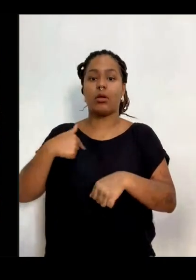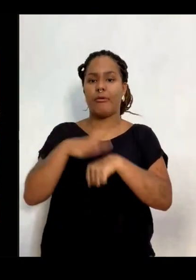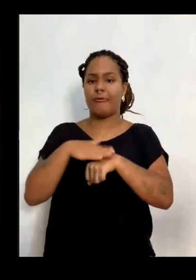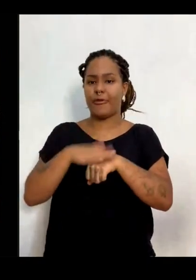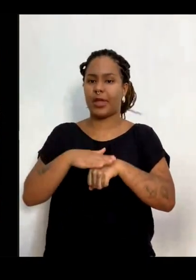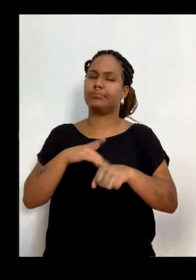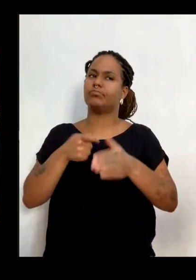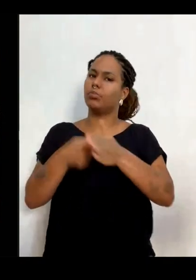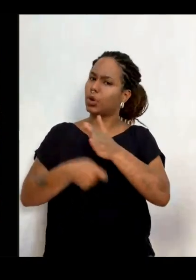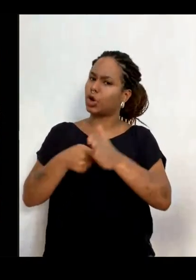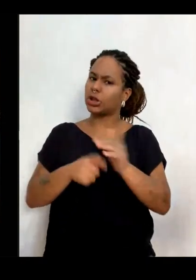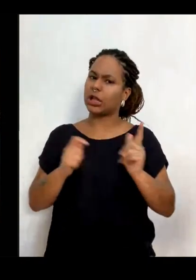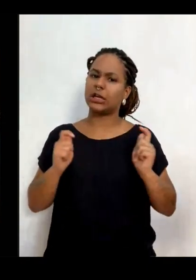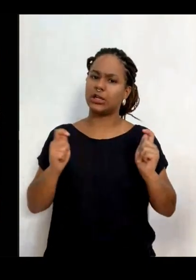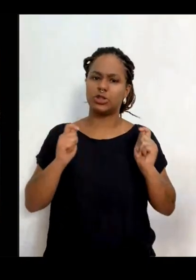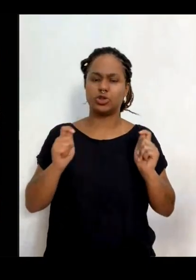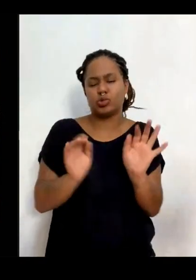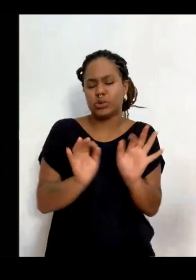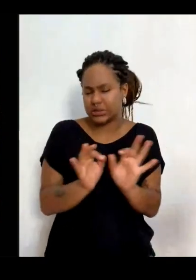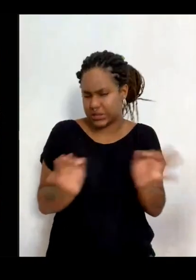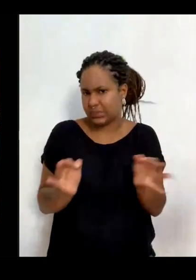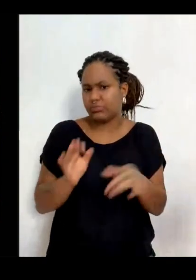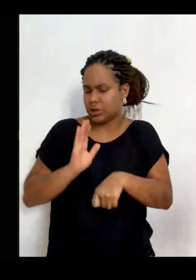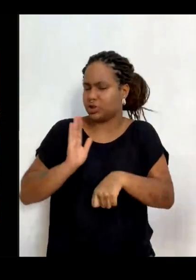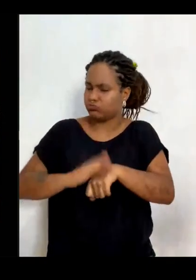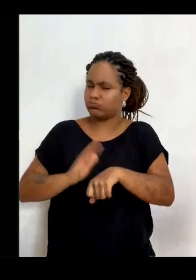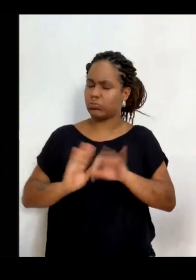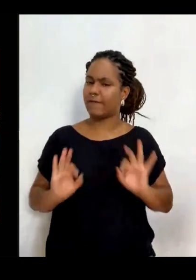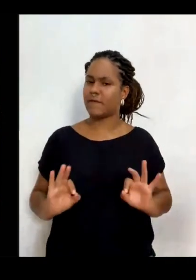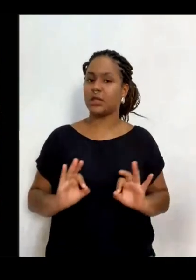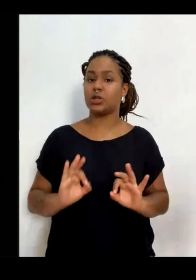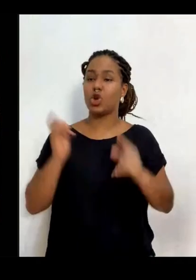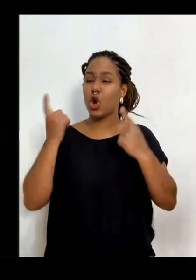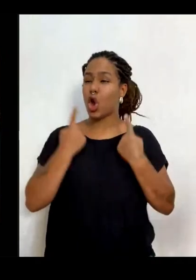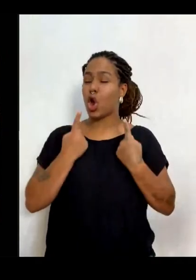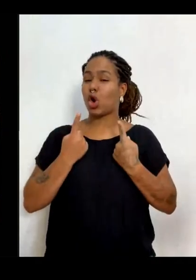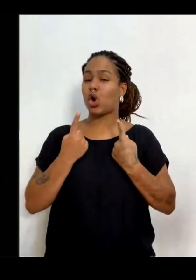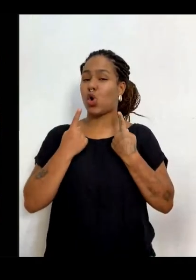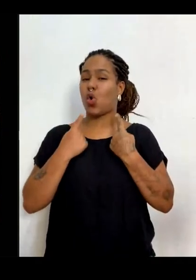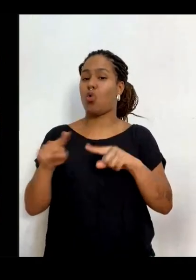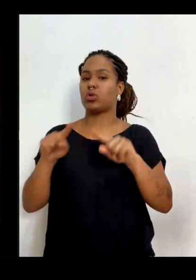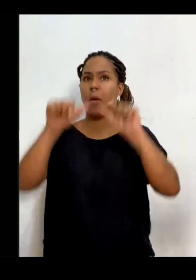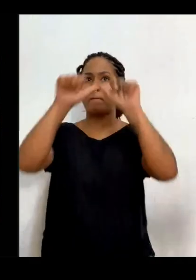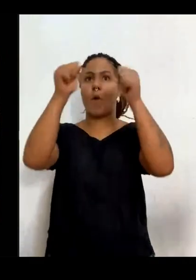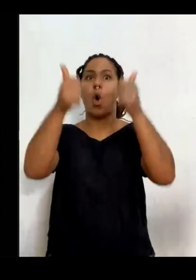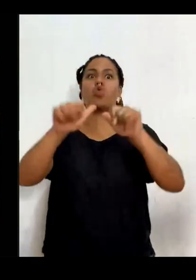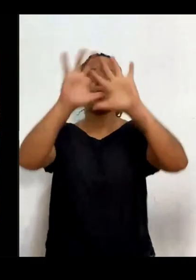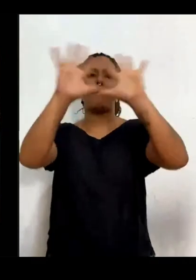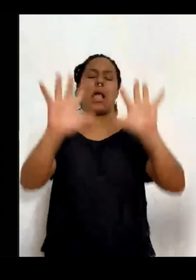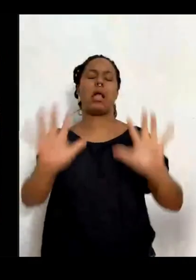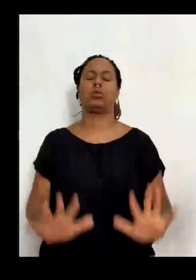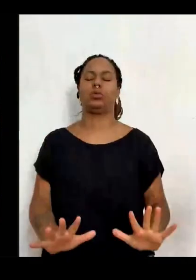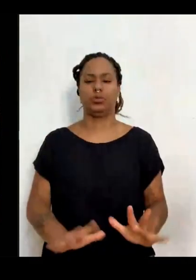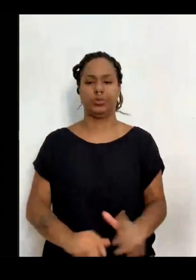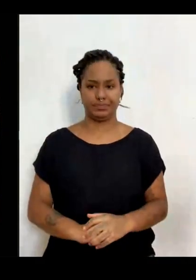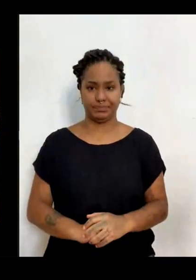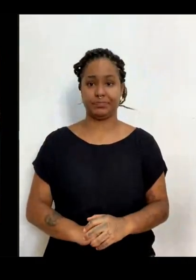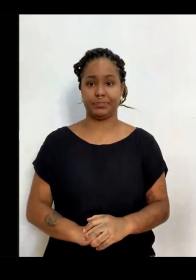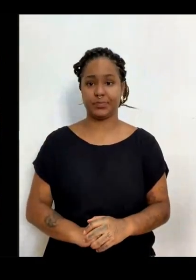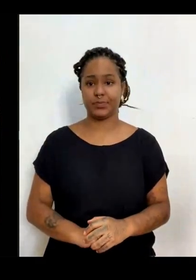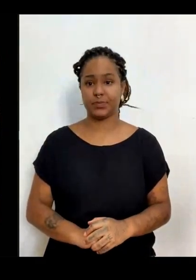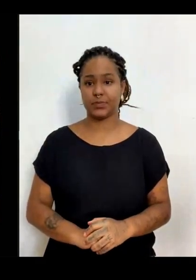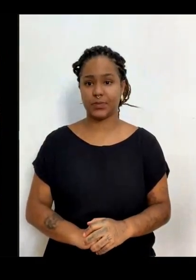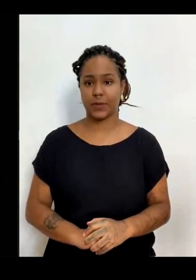monumentality this is uh uh this is a dry ice environment that I did in